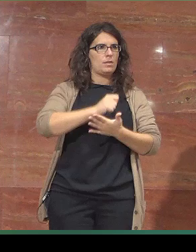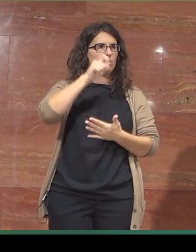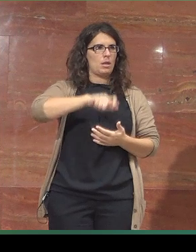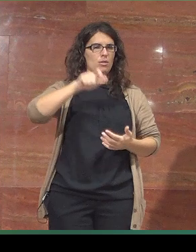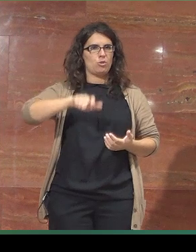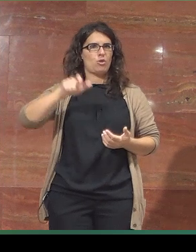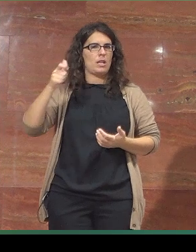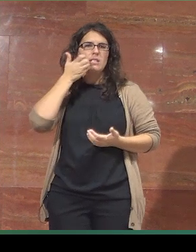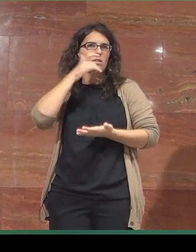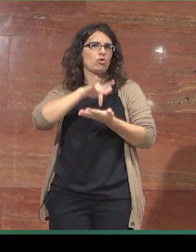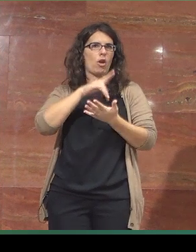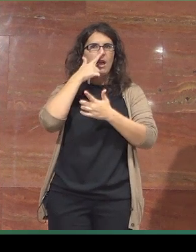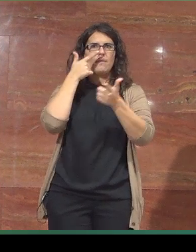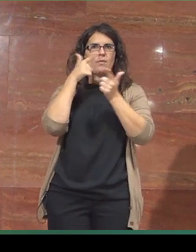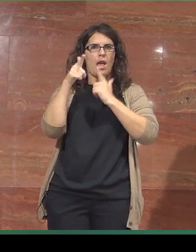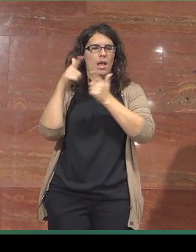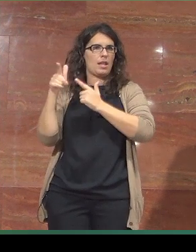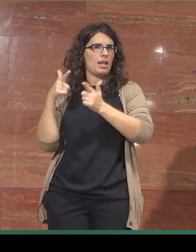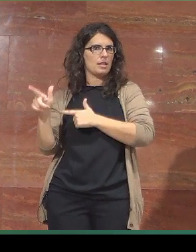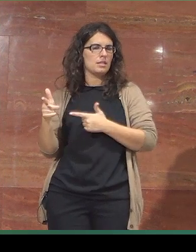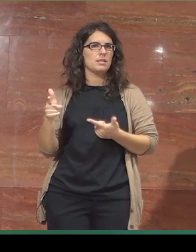using digital, mobile,